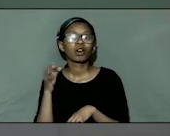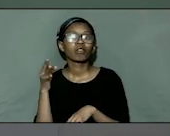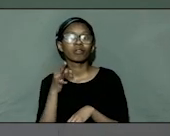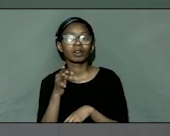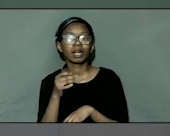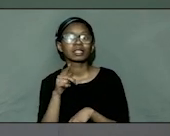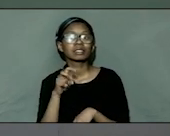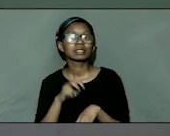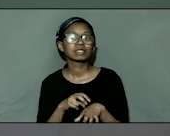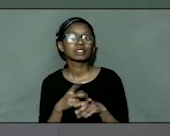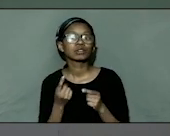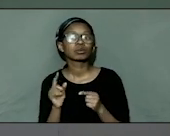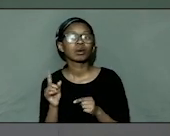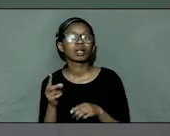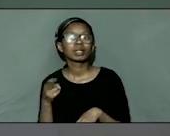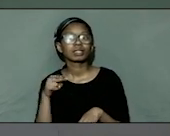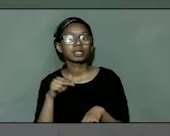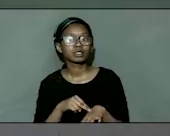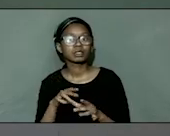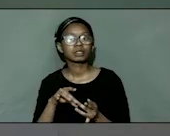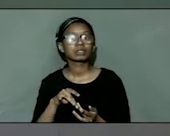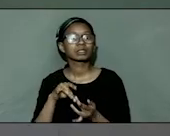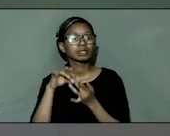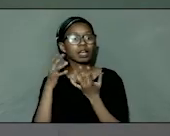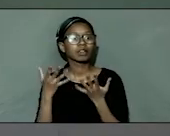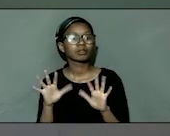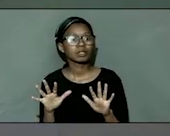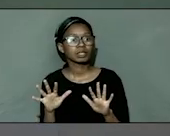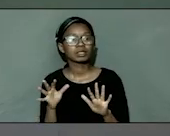Natural selection. After stating the